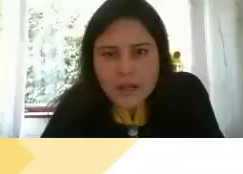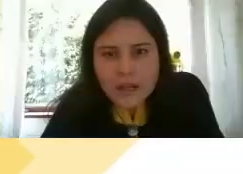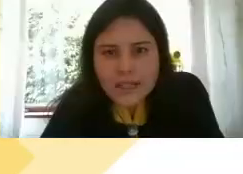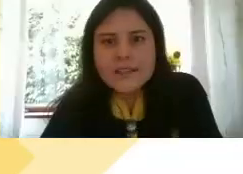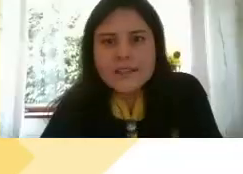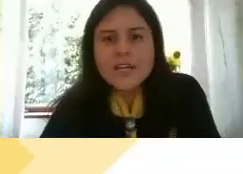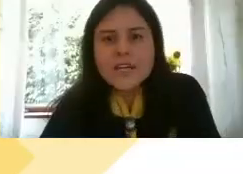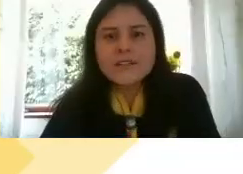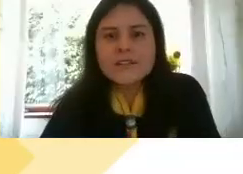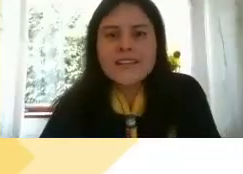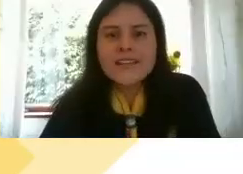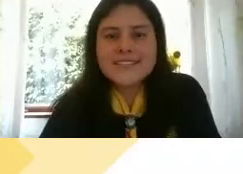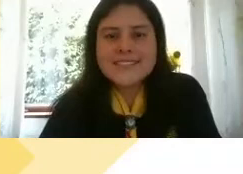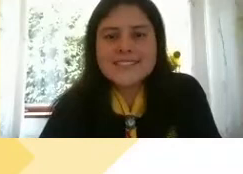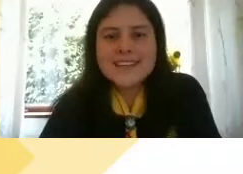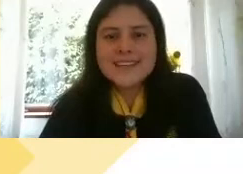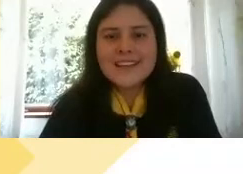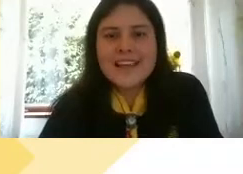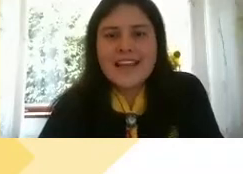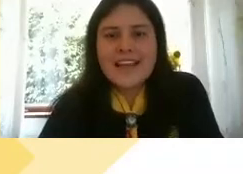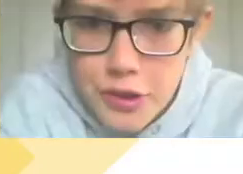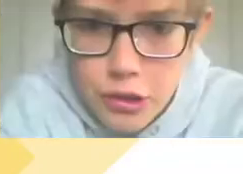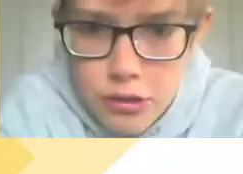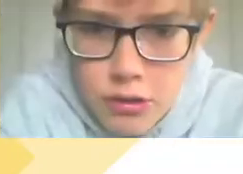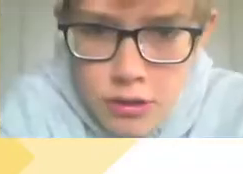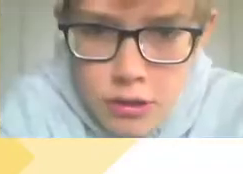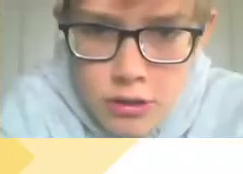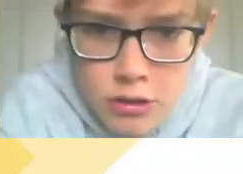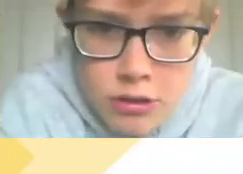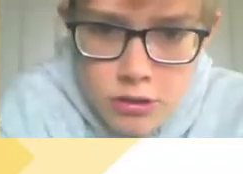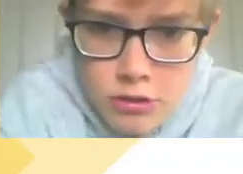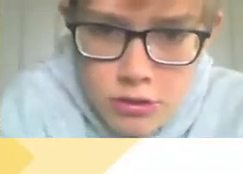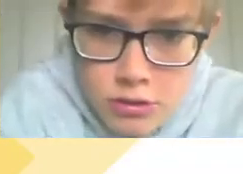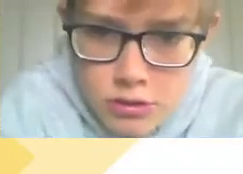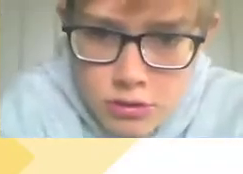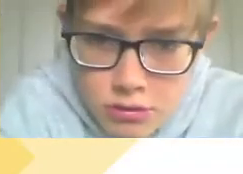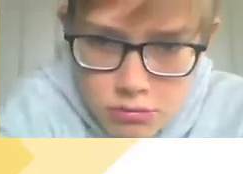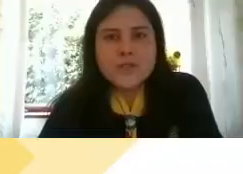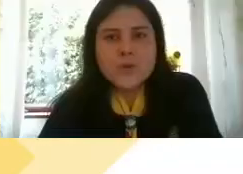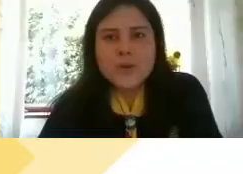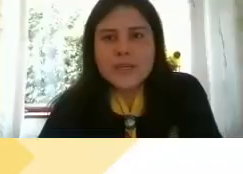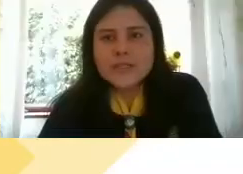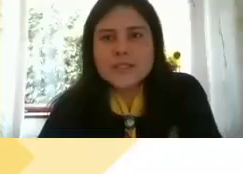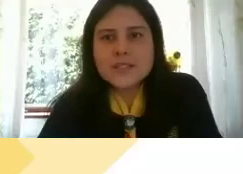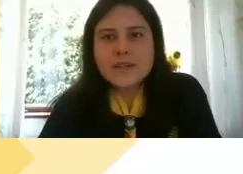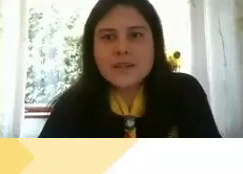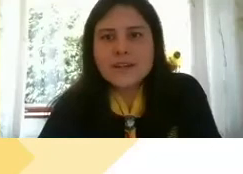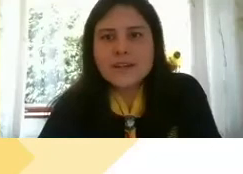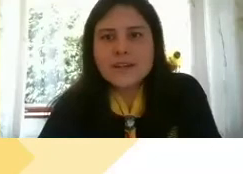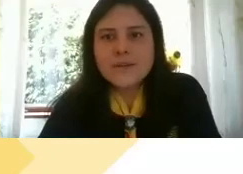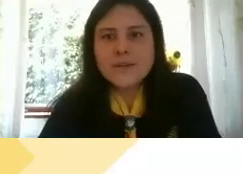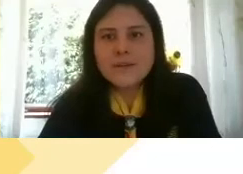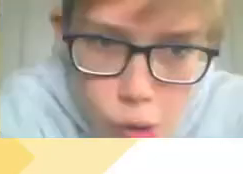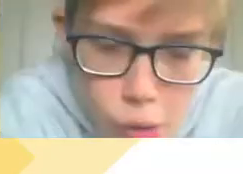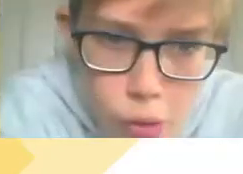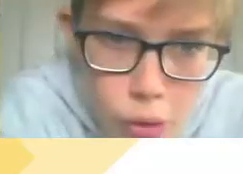Turtle, turtle, yes. Turtle. And the zoo, I don't remember where zoo is.